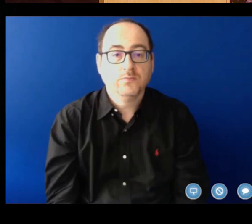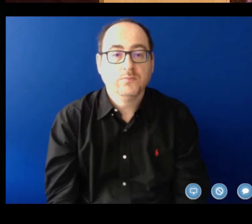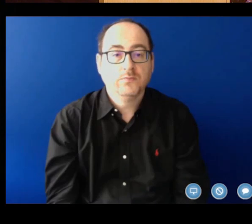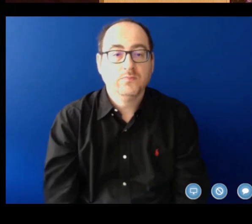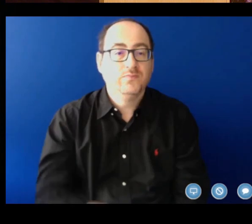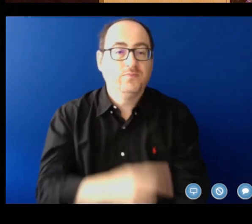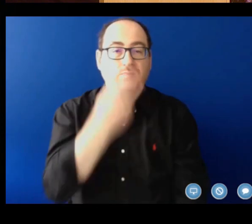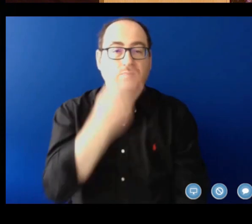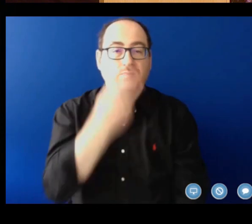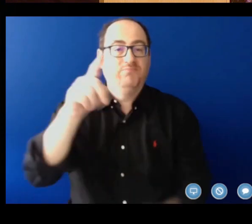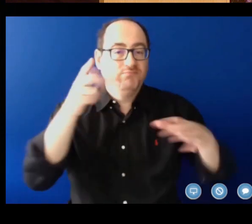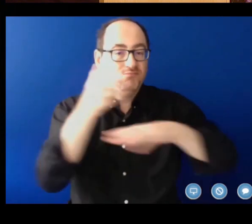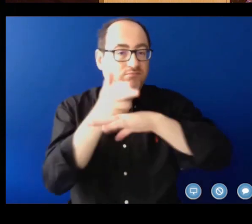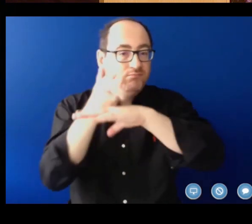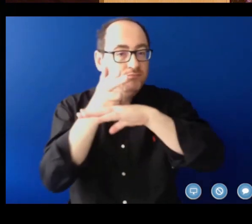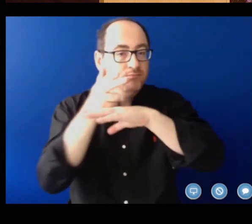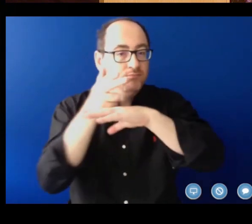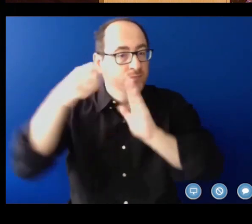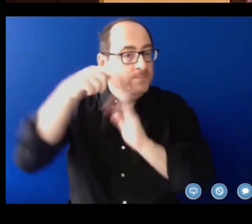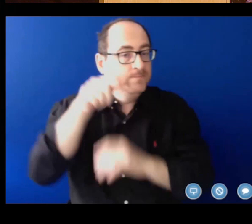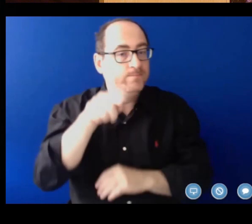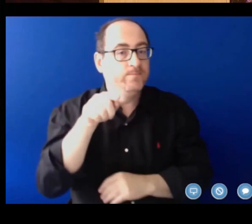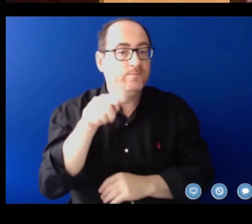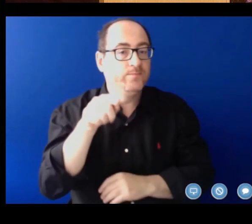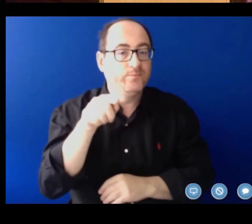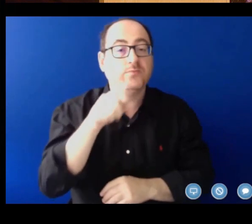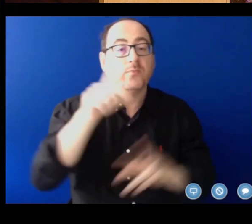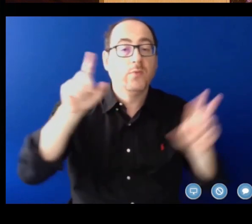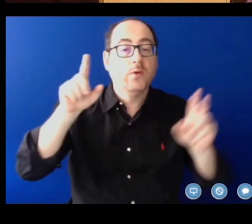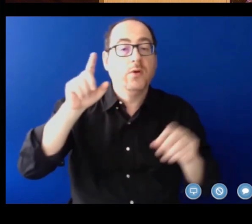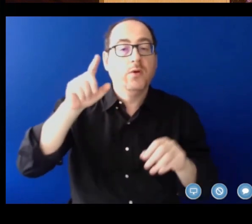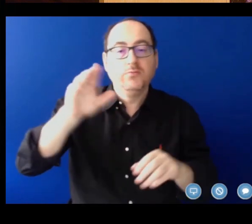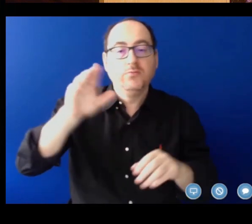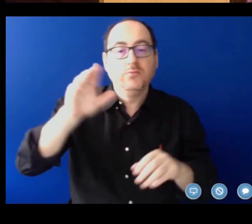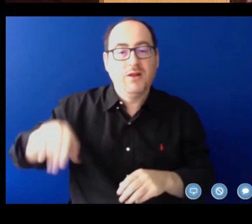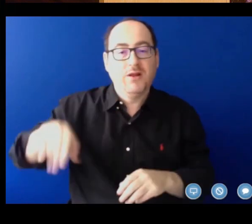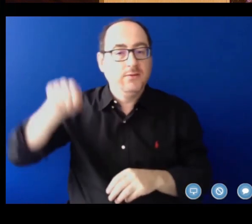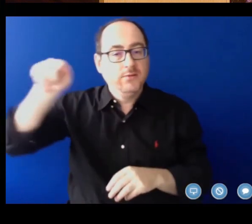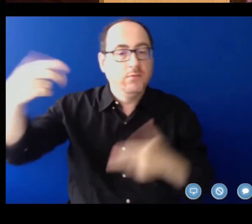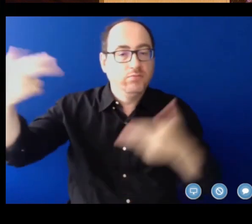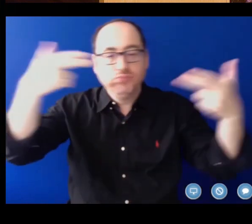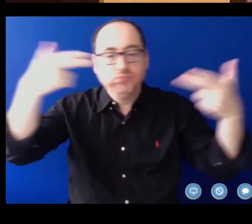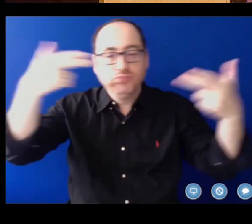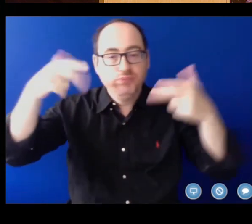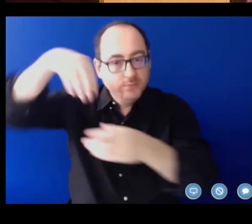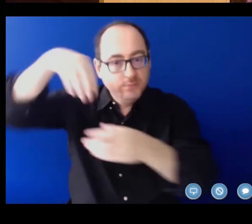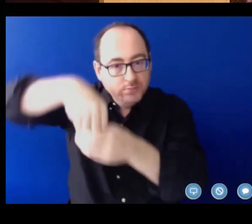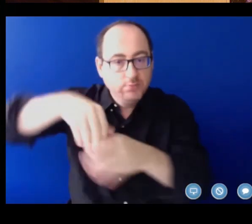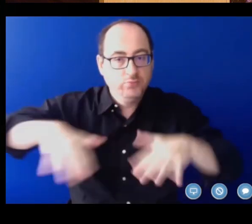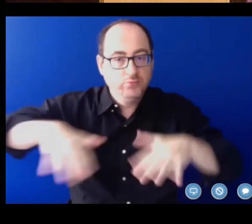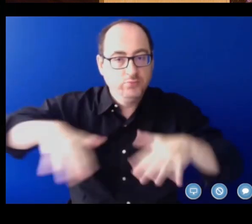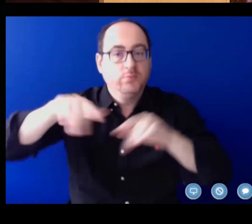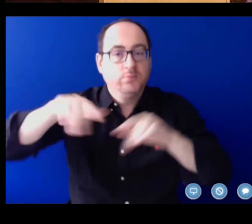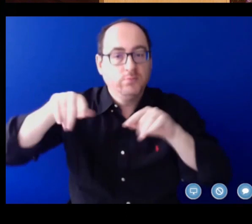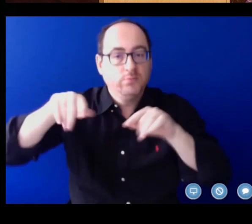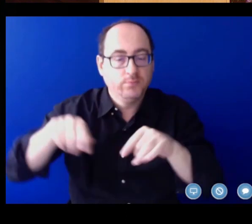So that's from a film called Children on the Front Line. And I guess it's just to make us feel, what it